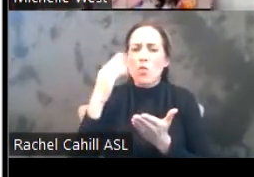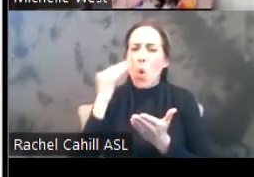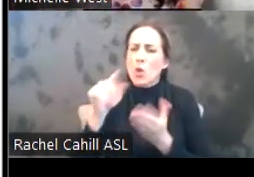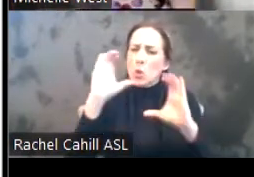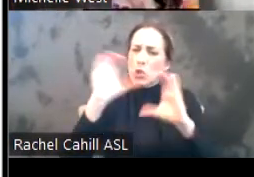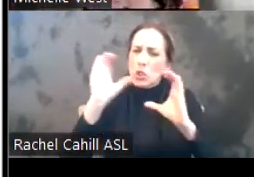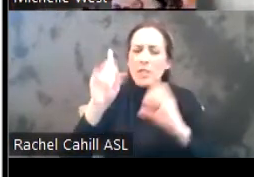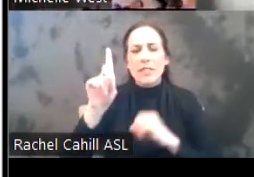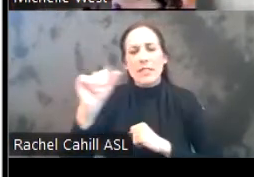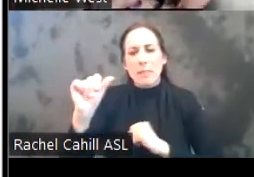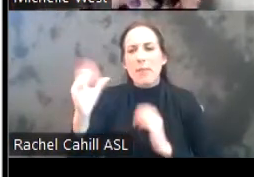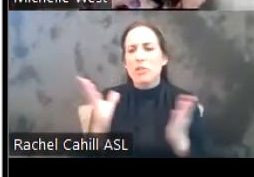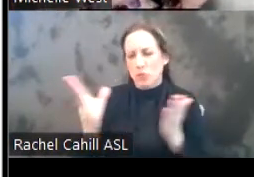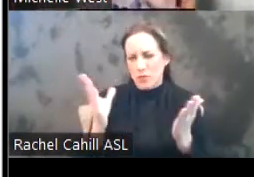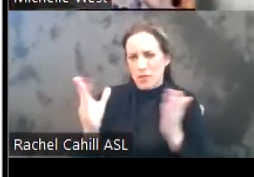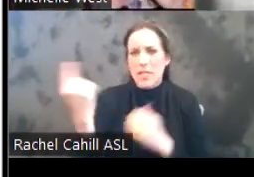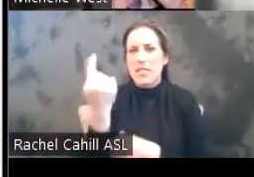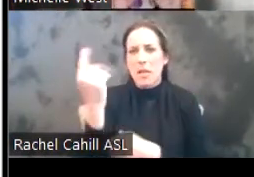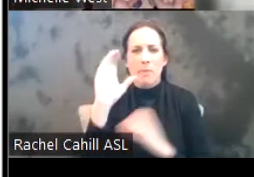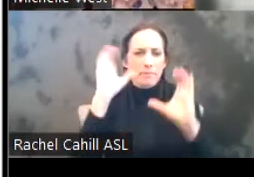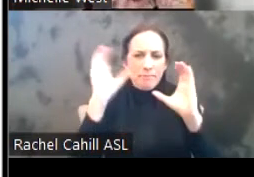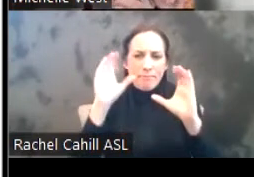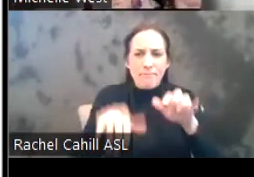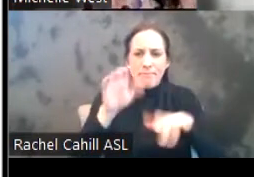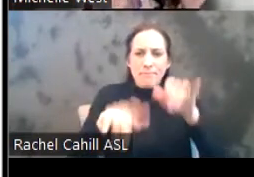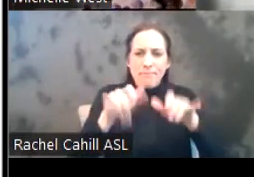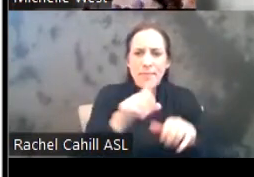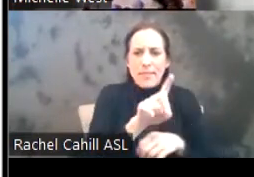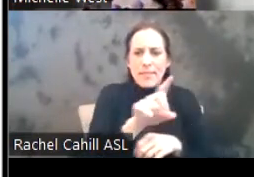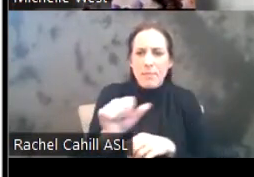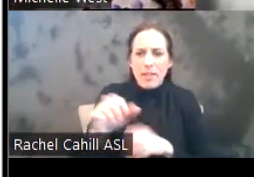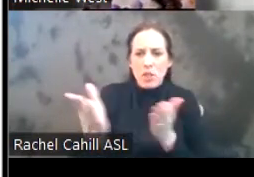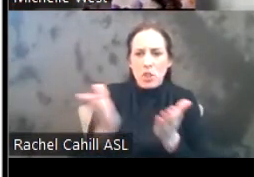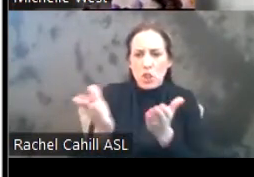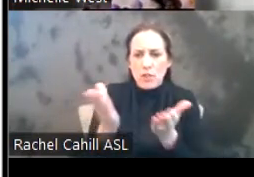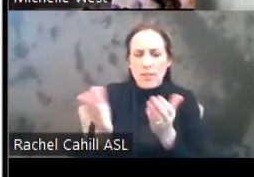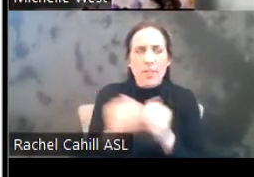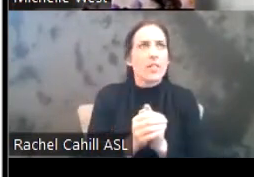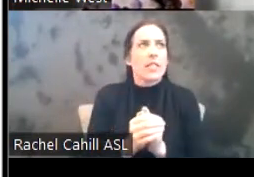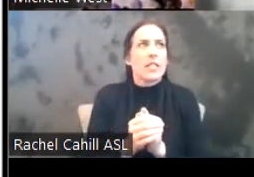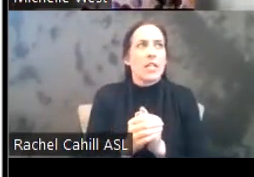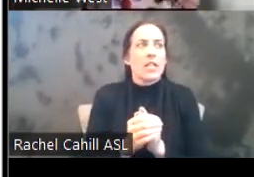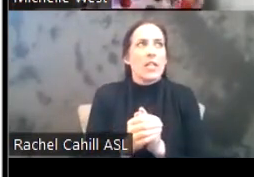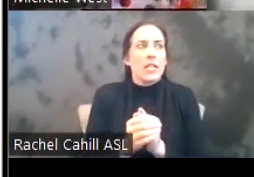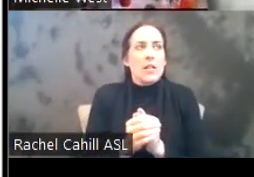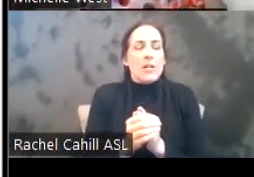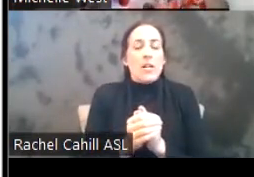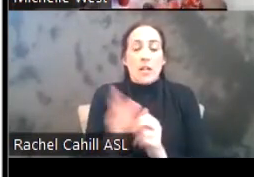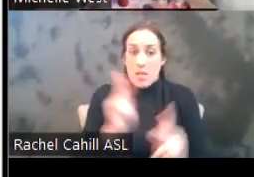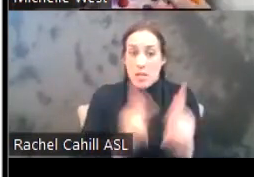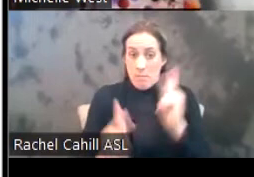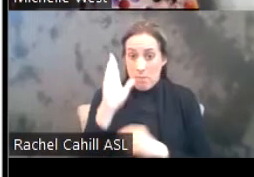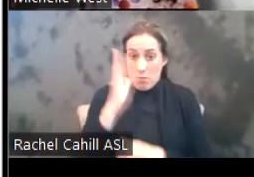say, disability services. Someone searches that into Google to find what the results are. People will pay